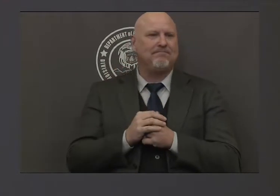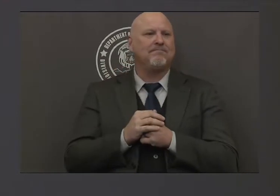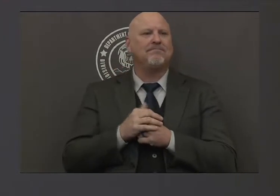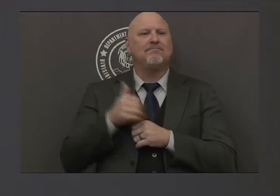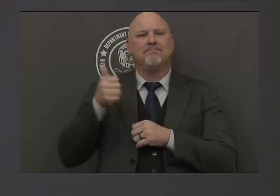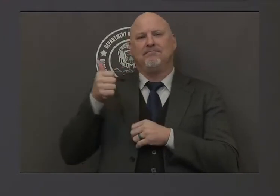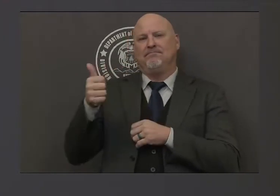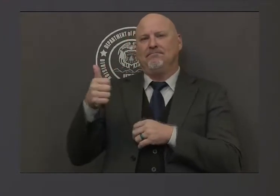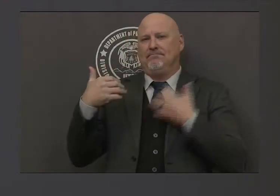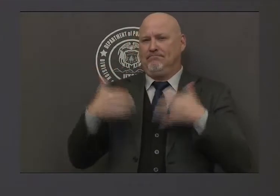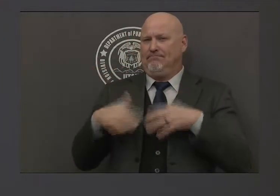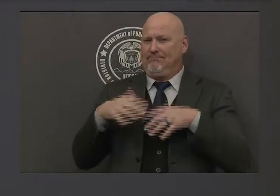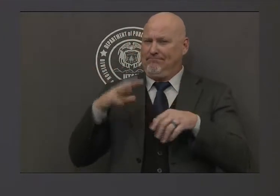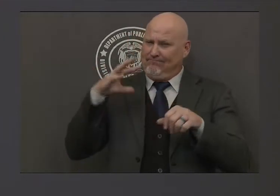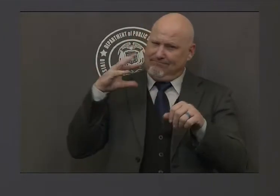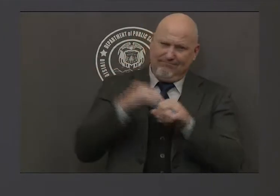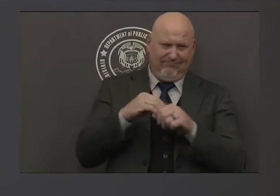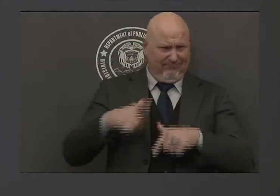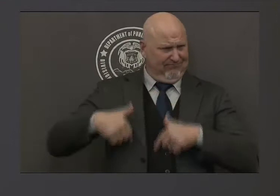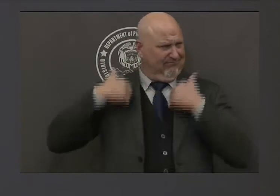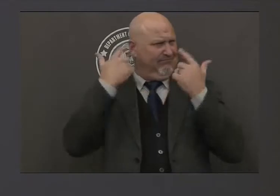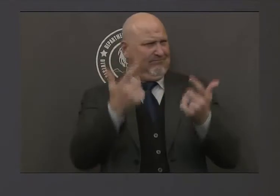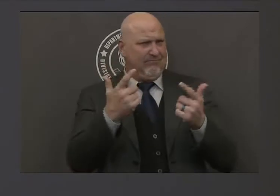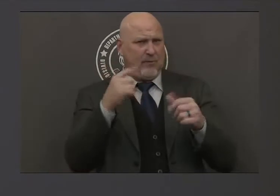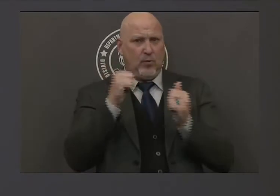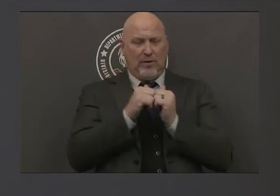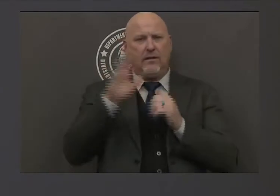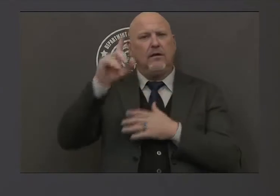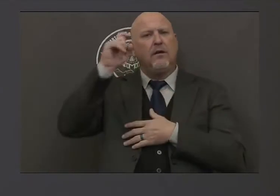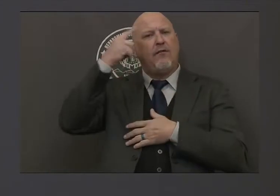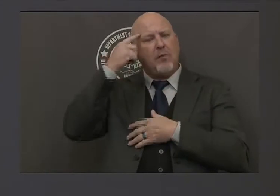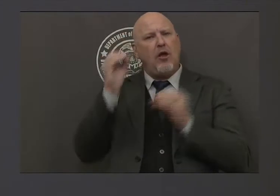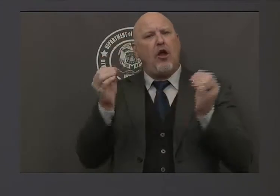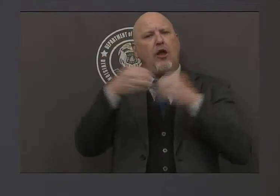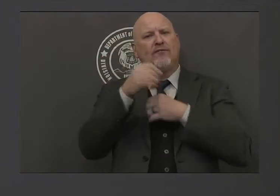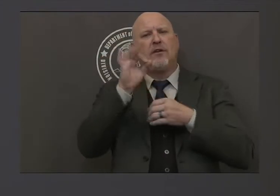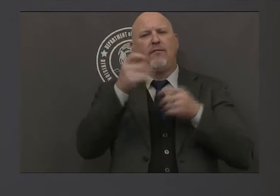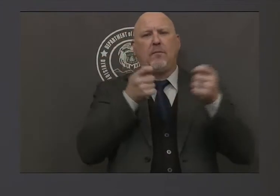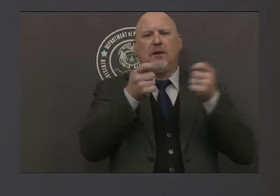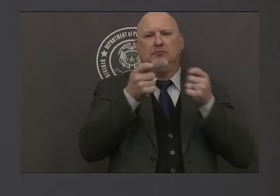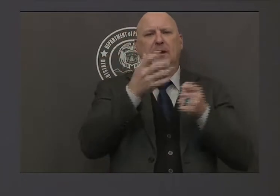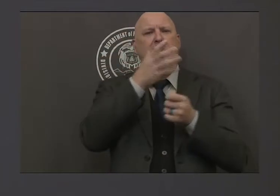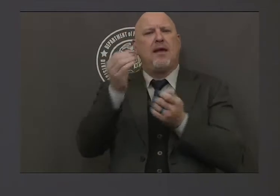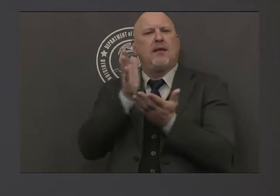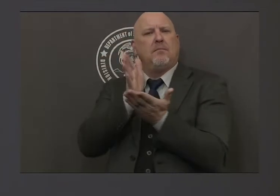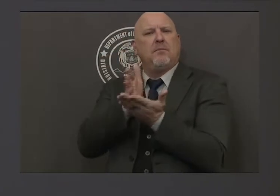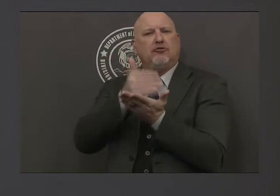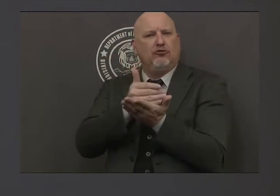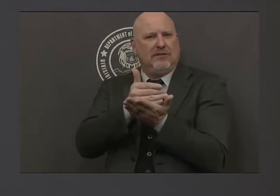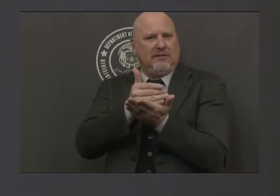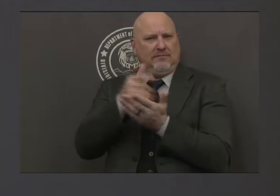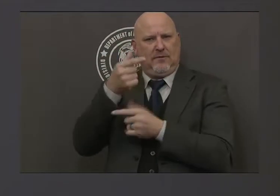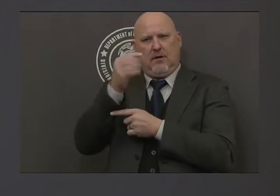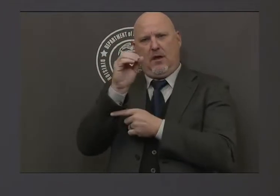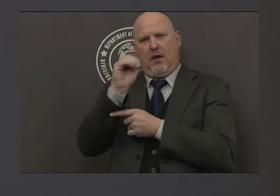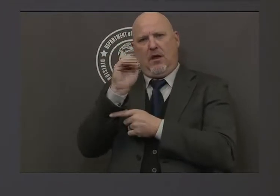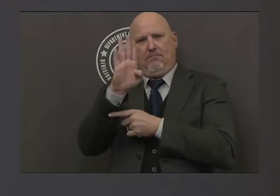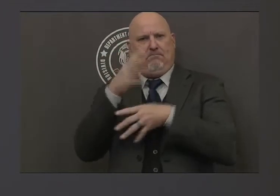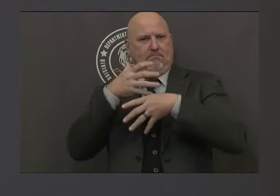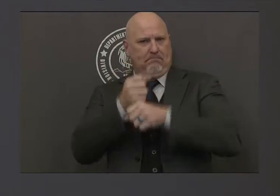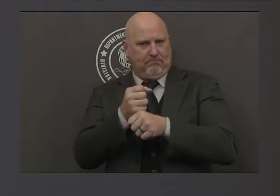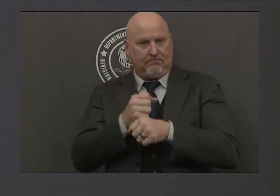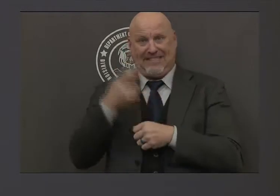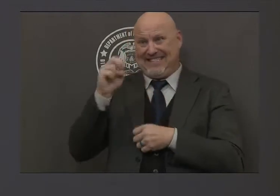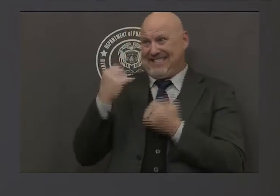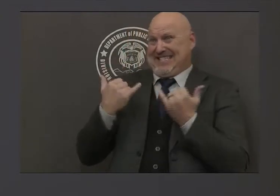in our Office of Management and Budget for many years. He's currently the acting director for the Office of Management and Budget. And the